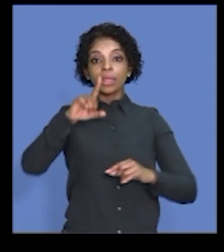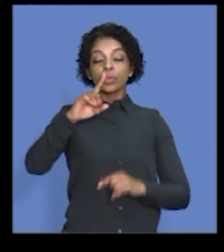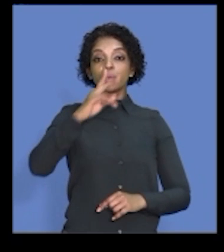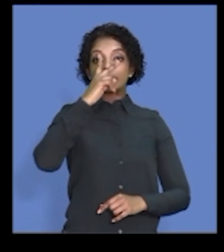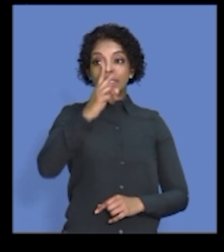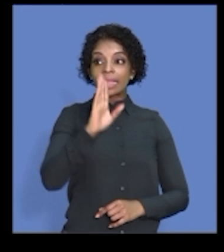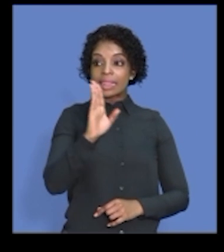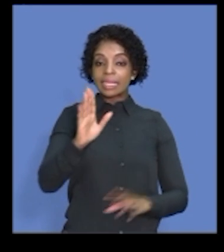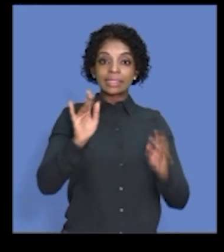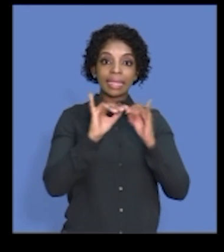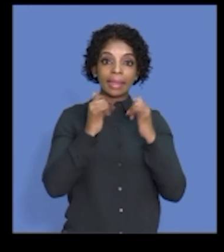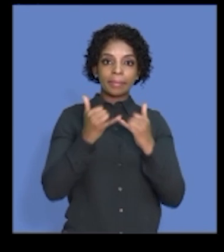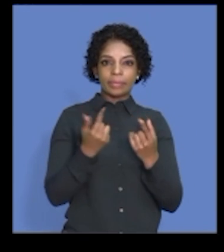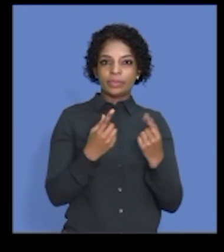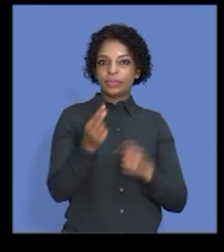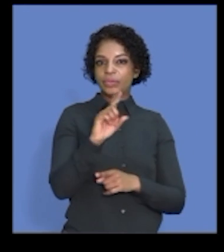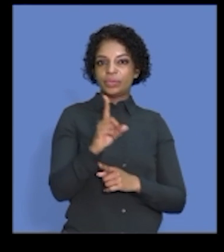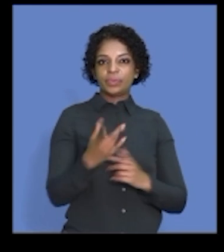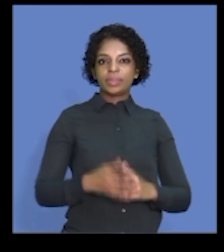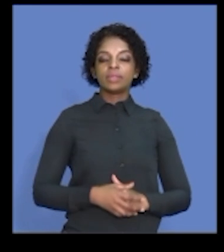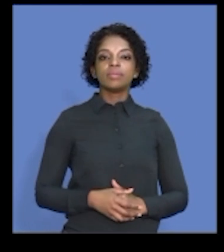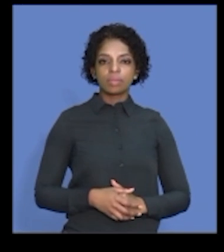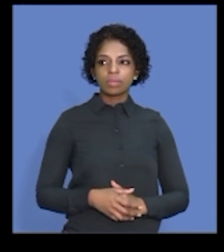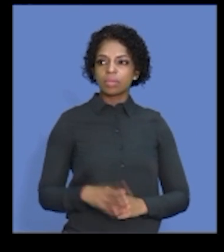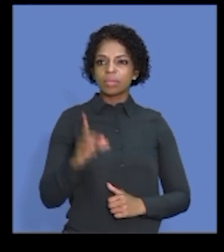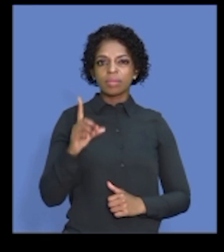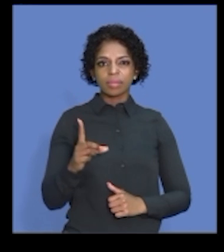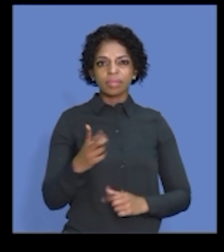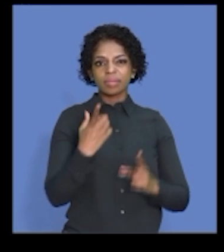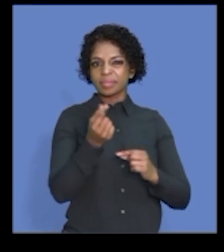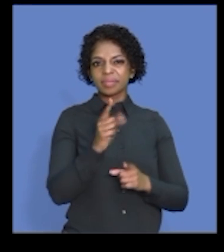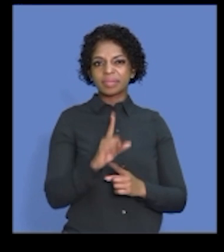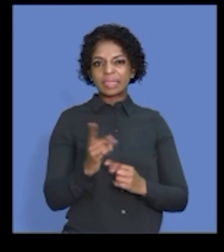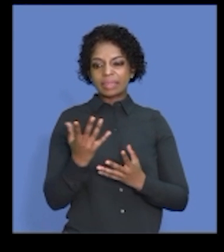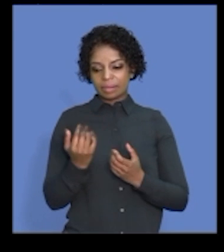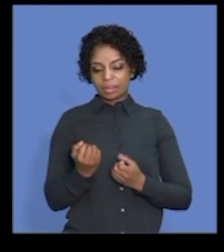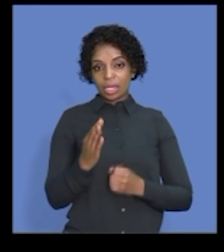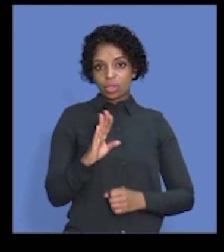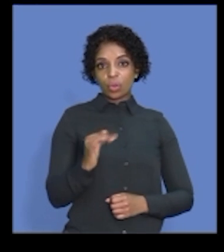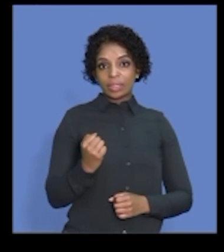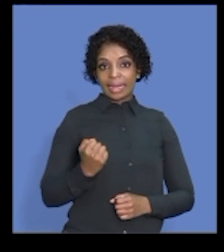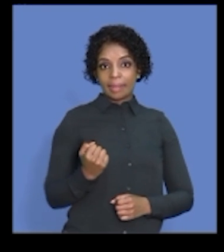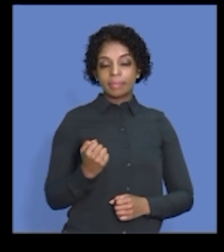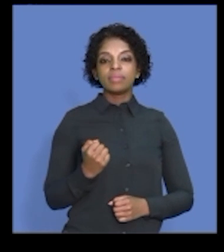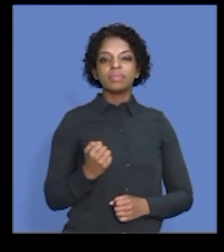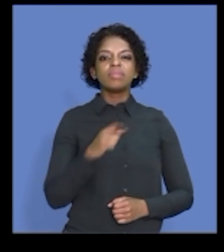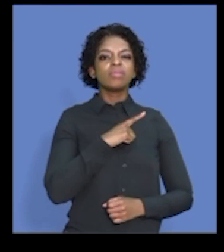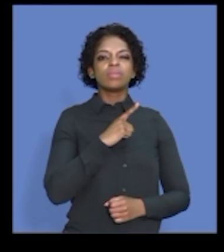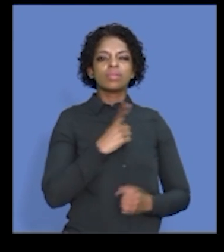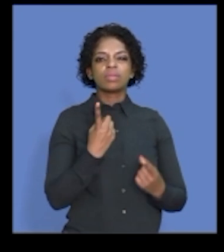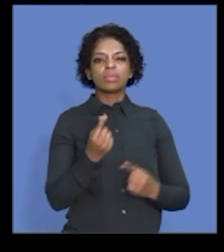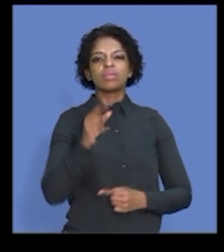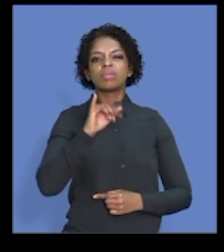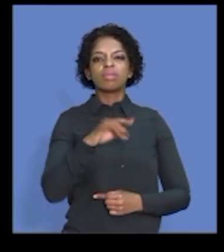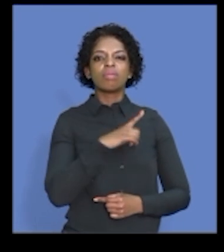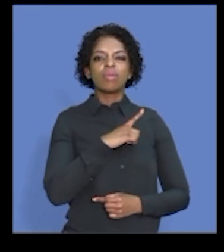you can see, what did this company do? They have plans to, they've retained more income. Why have they done that? To expand